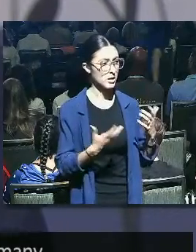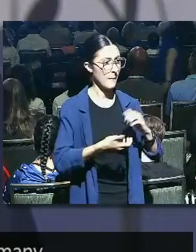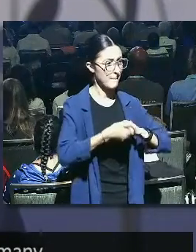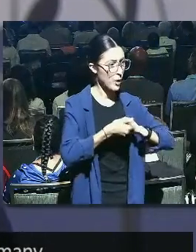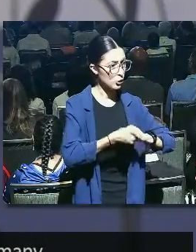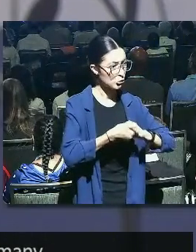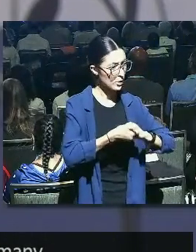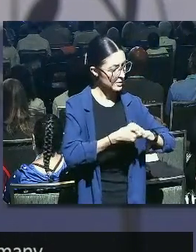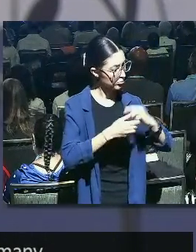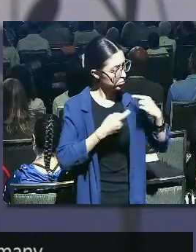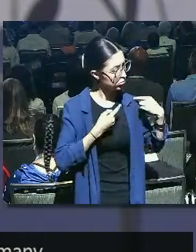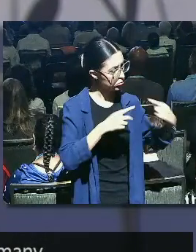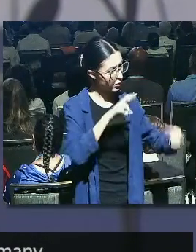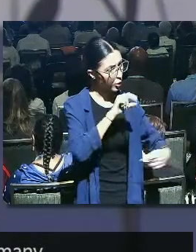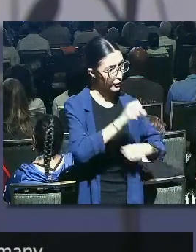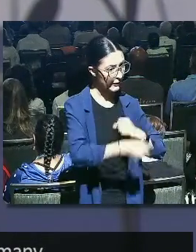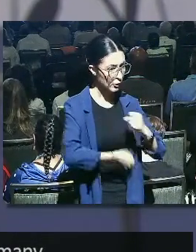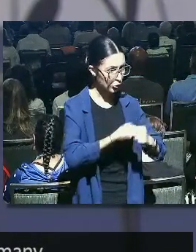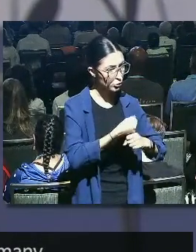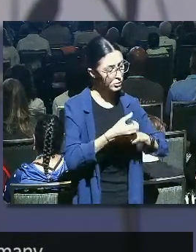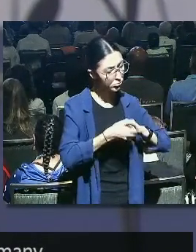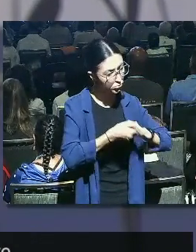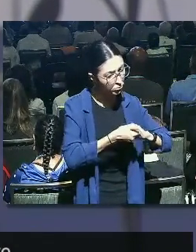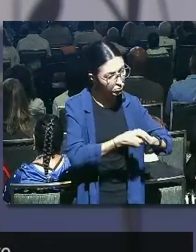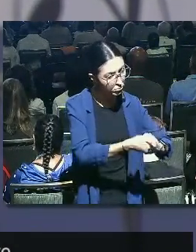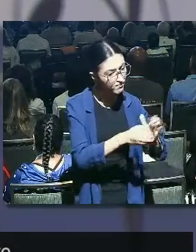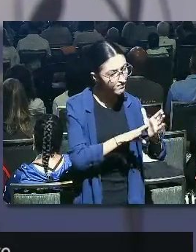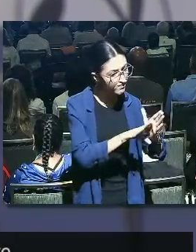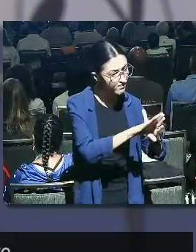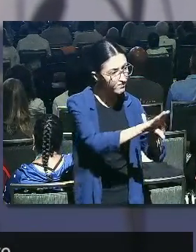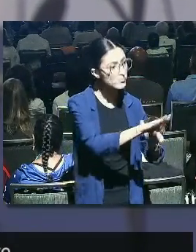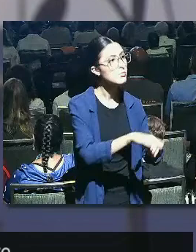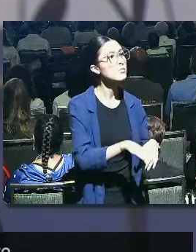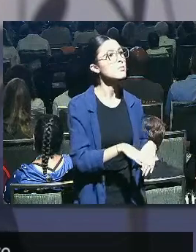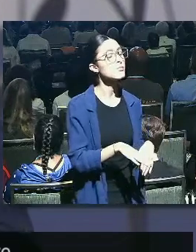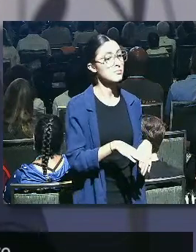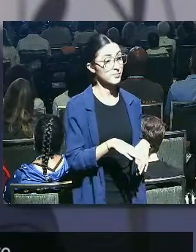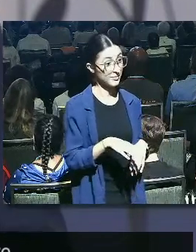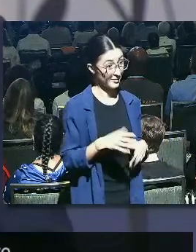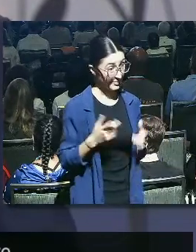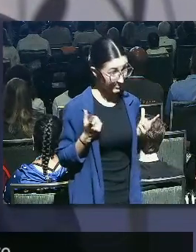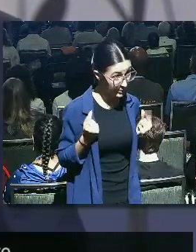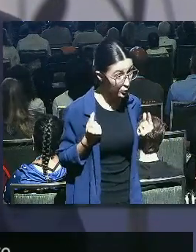30 years and have been cultivating, and